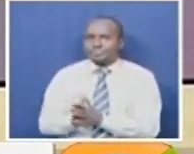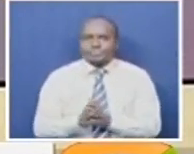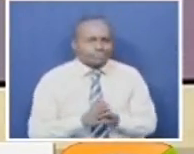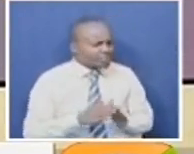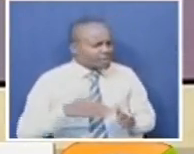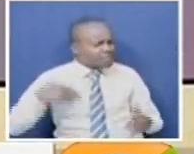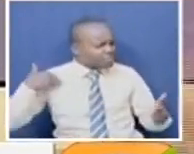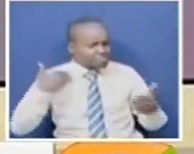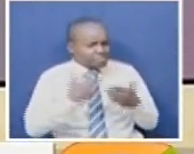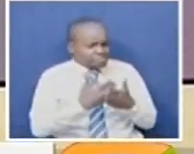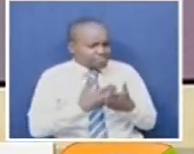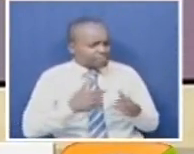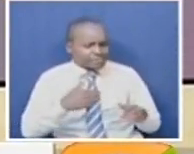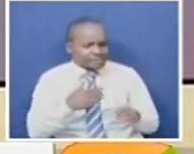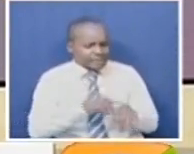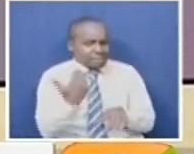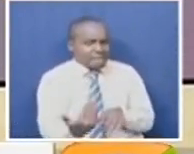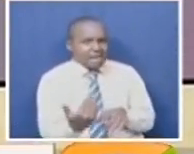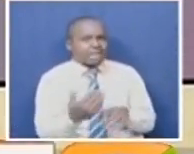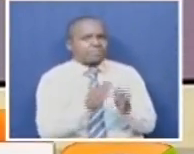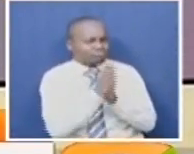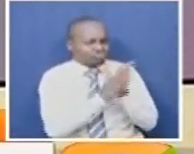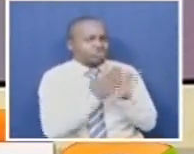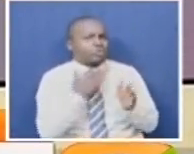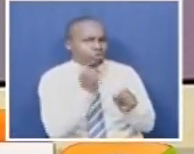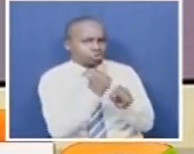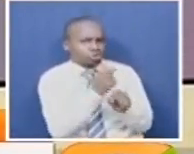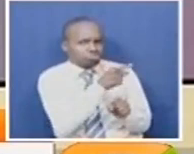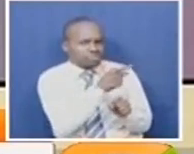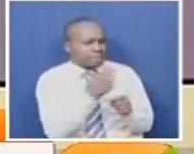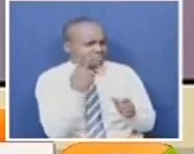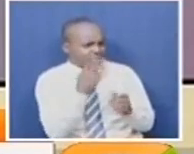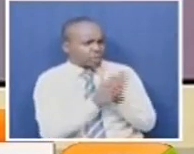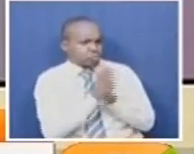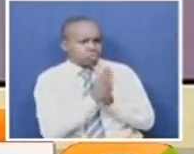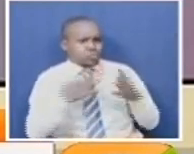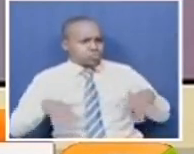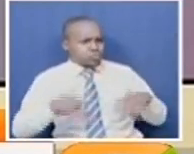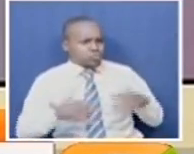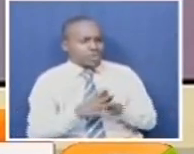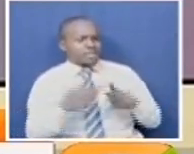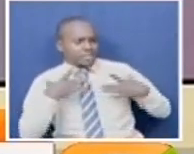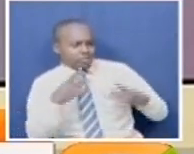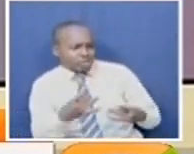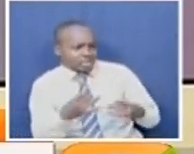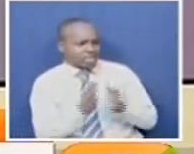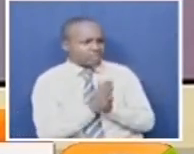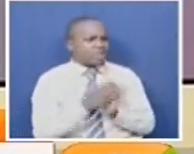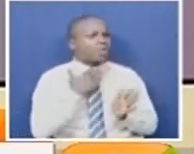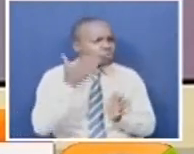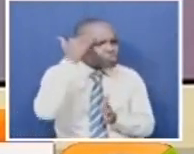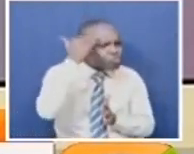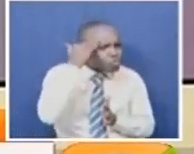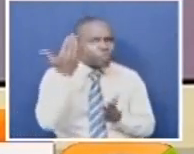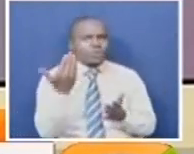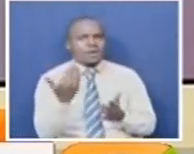that, actually. Since I was a child, I was like, ooh, this is so exciting. For me, it's exciting, it's interesting, I'm curious, I'm very inquisitive.